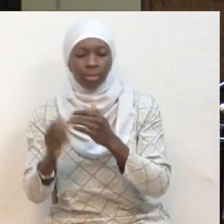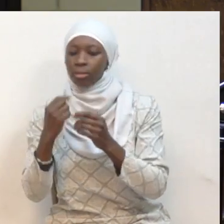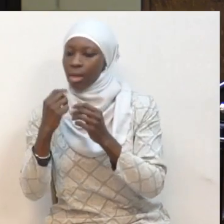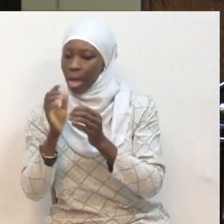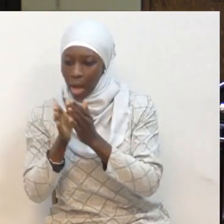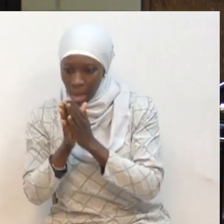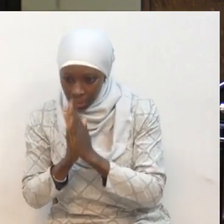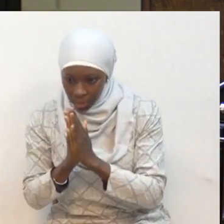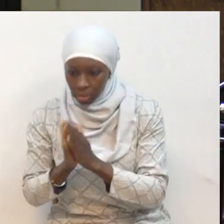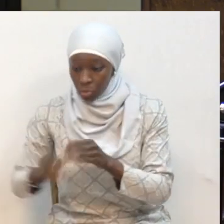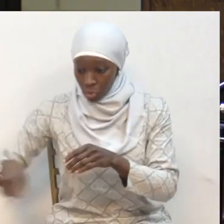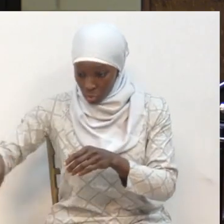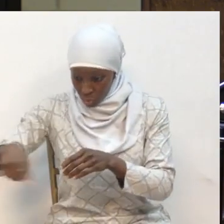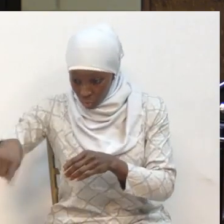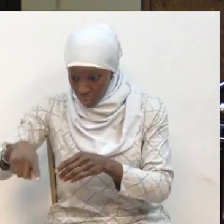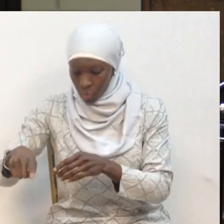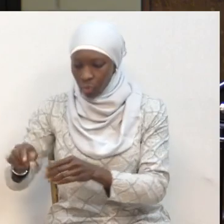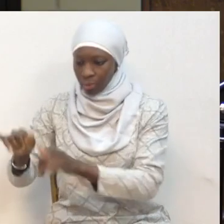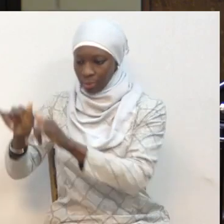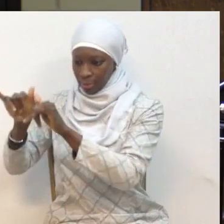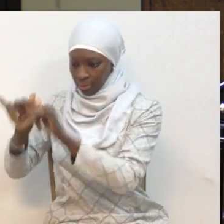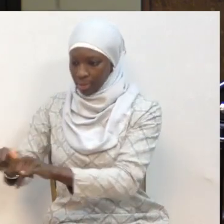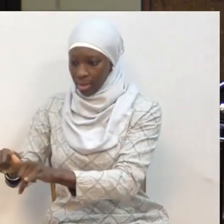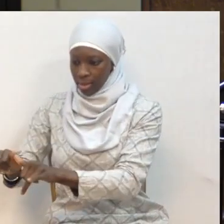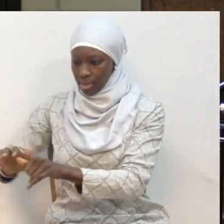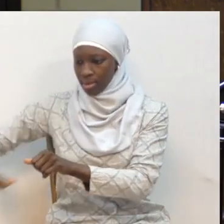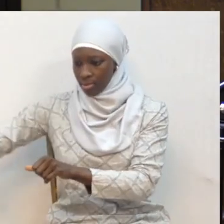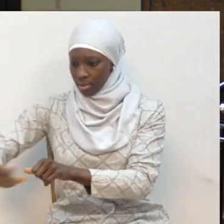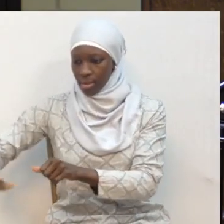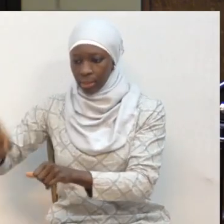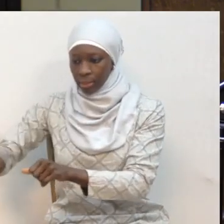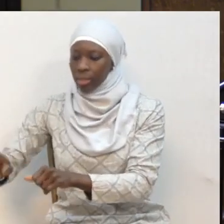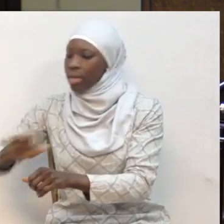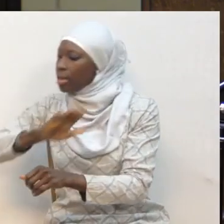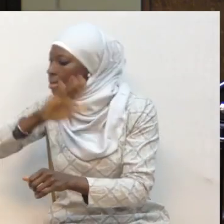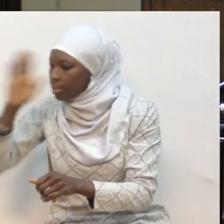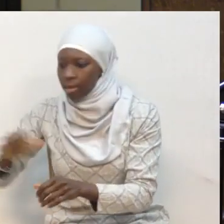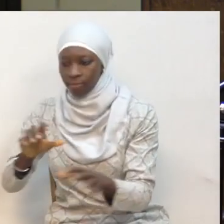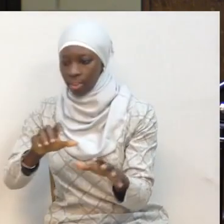So the result was one of the most serious